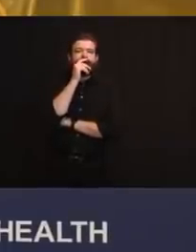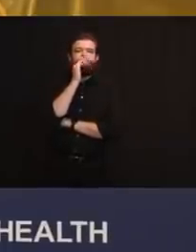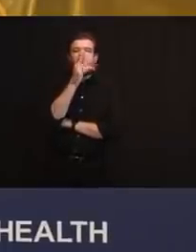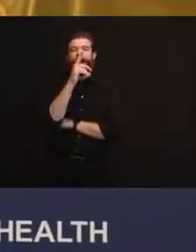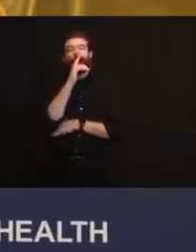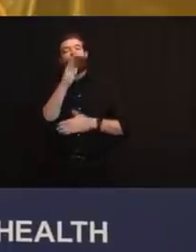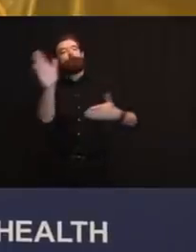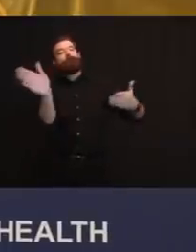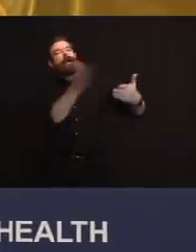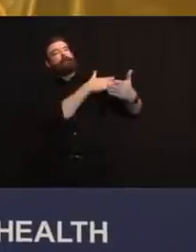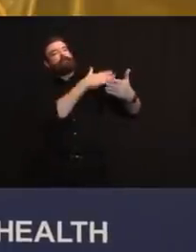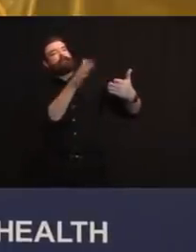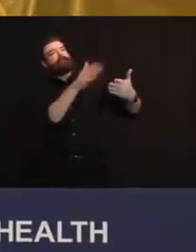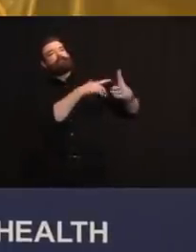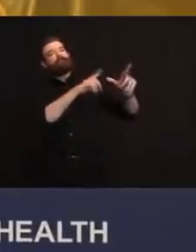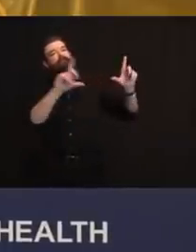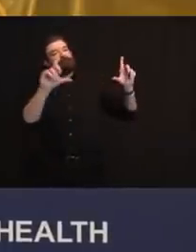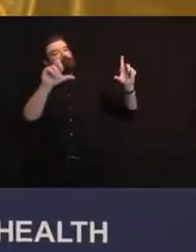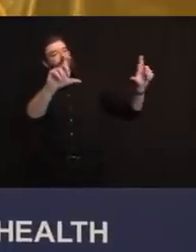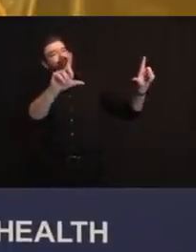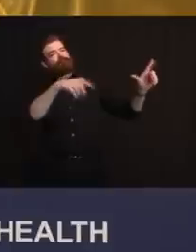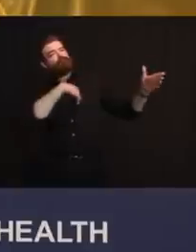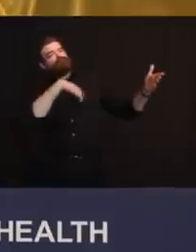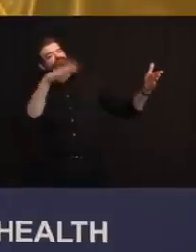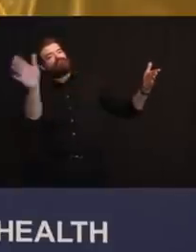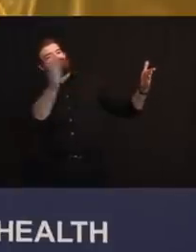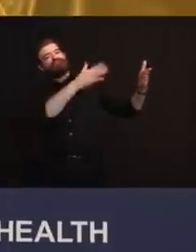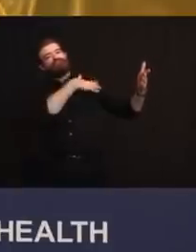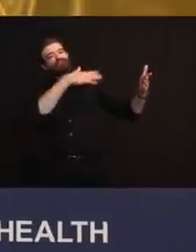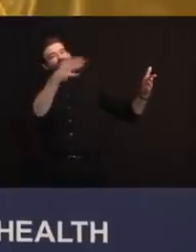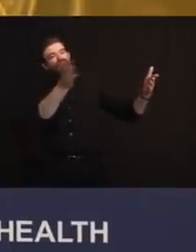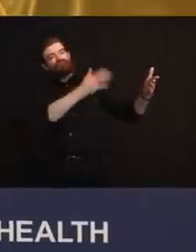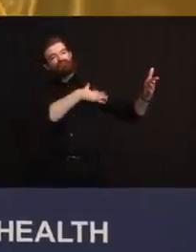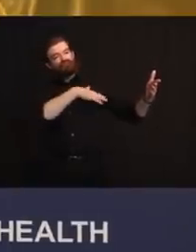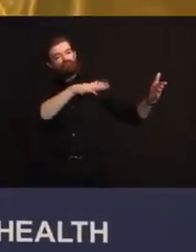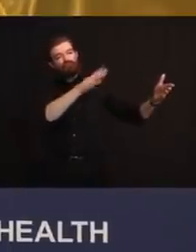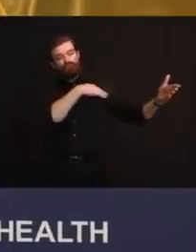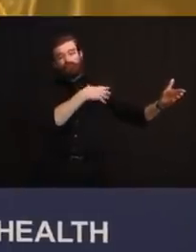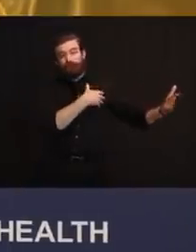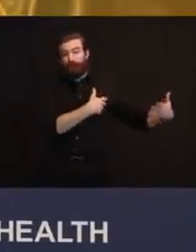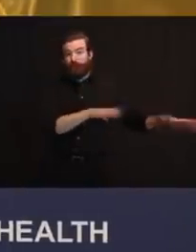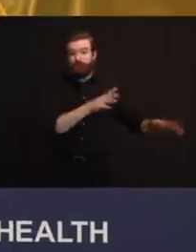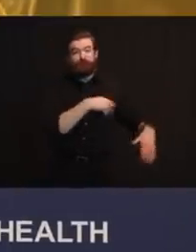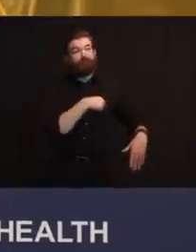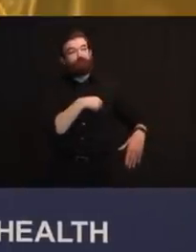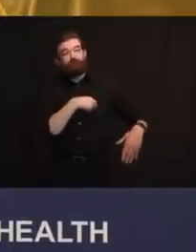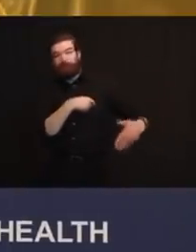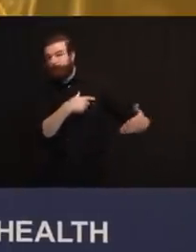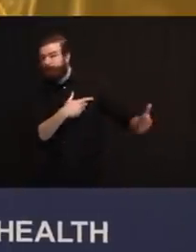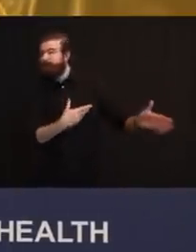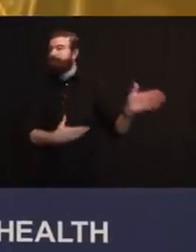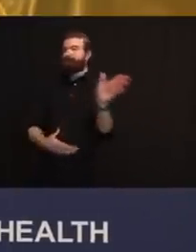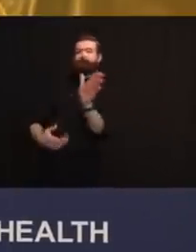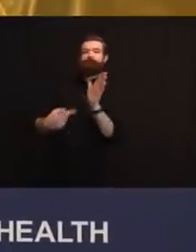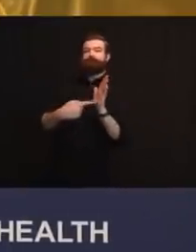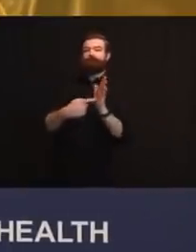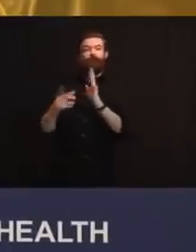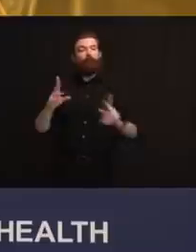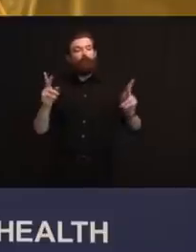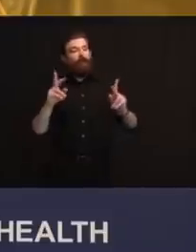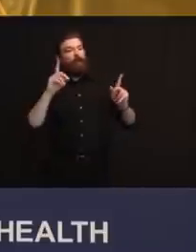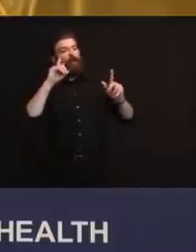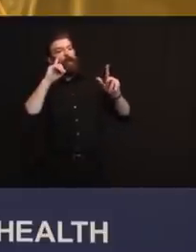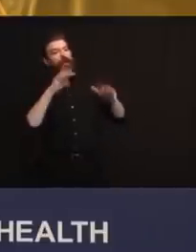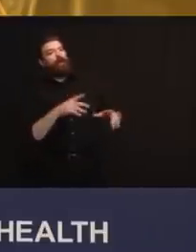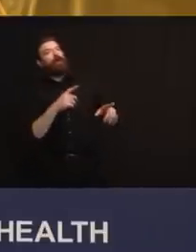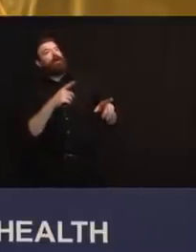we've finally unveiled the painting. And the only thing I can say is it's probably a larger painting than we would have predicted a year